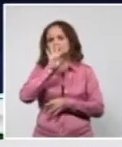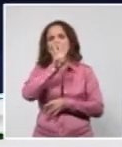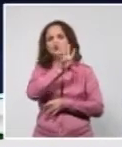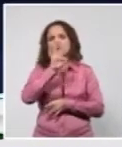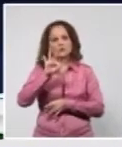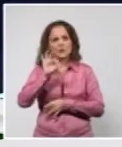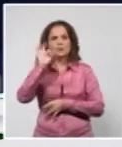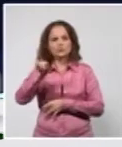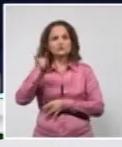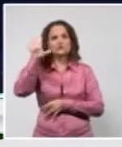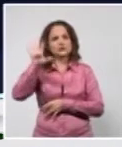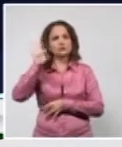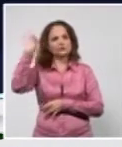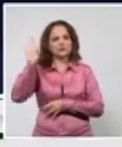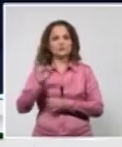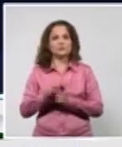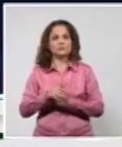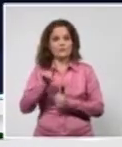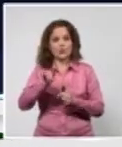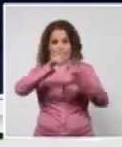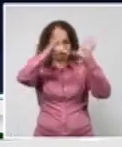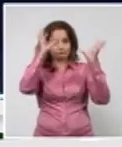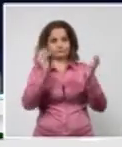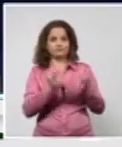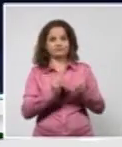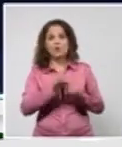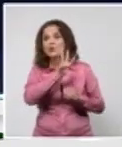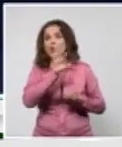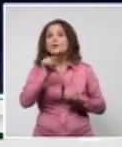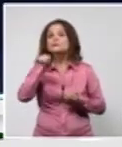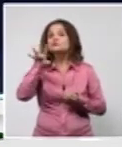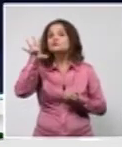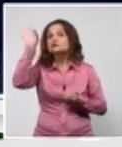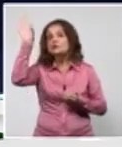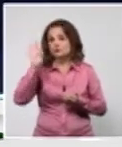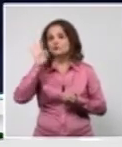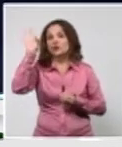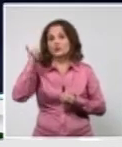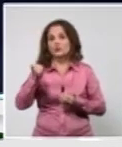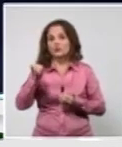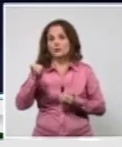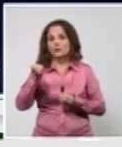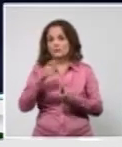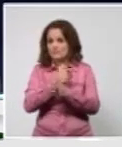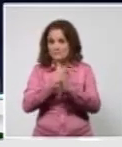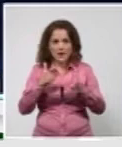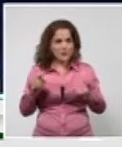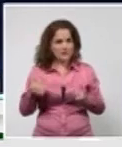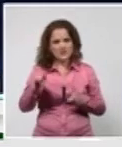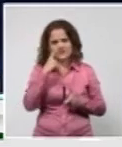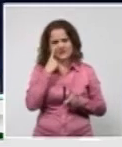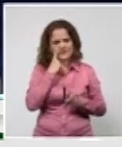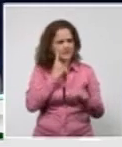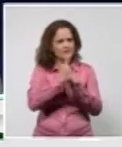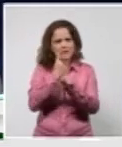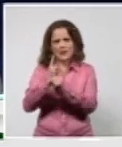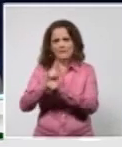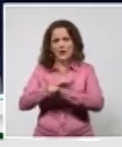22 patients are male and 26 are female, for the 50.6% and